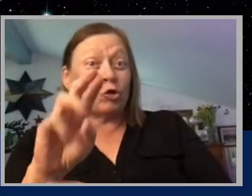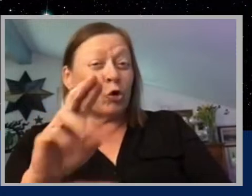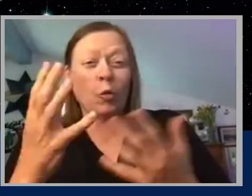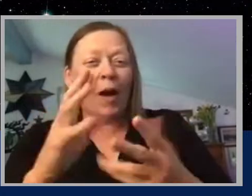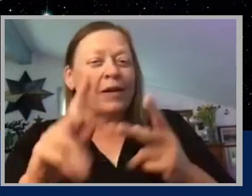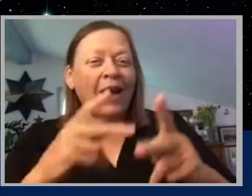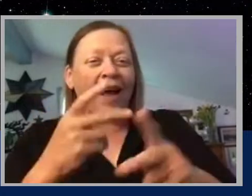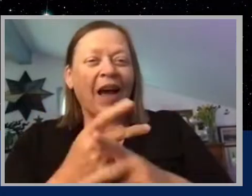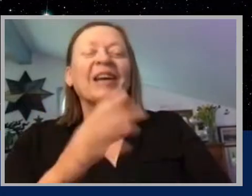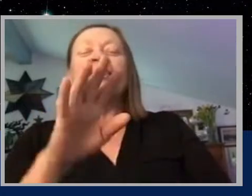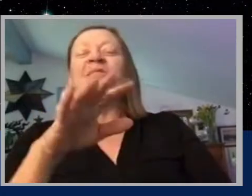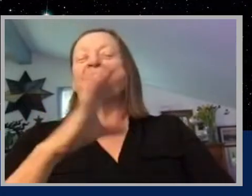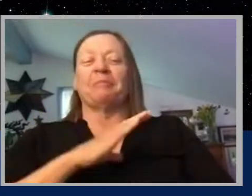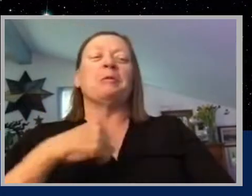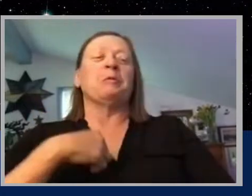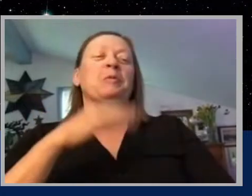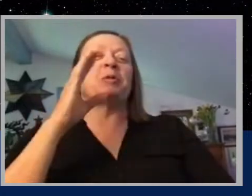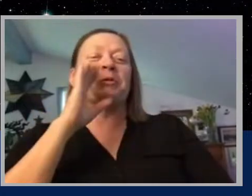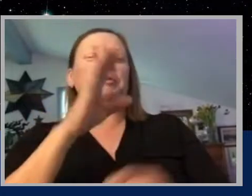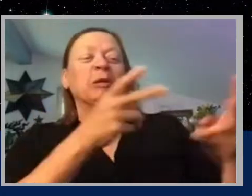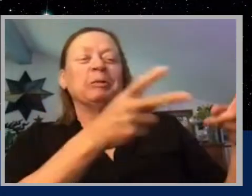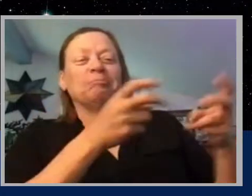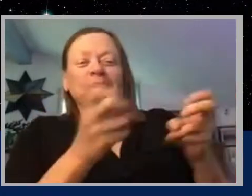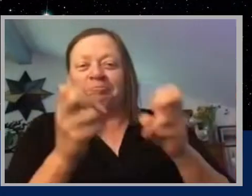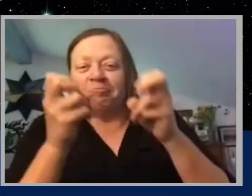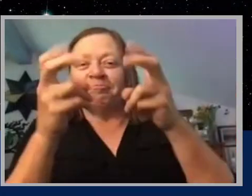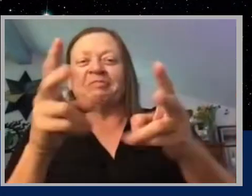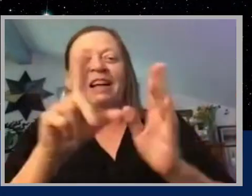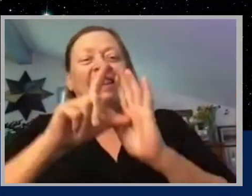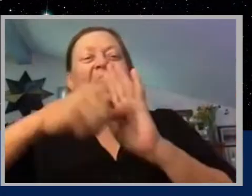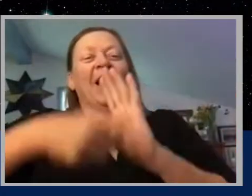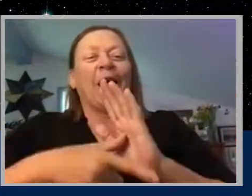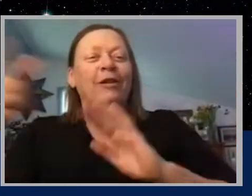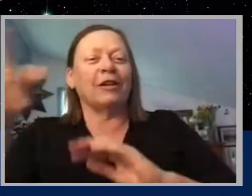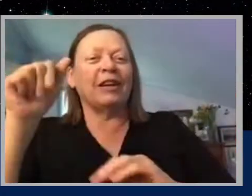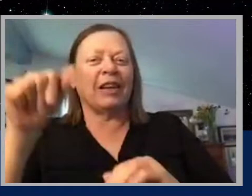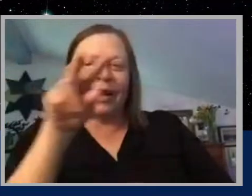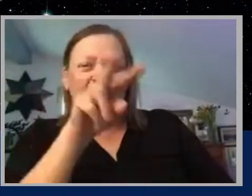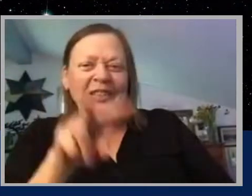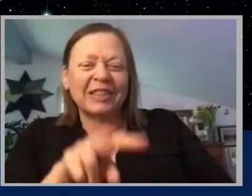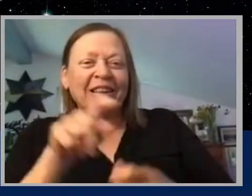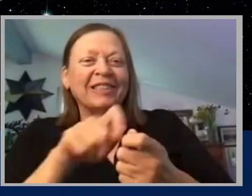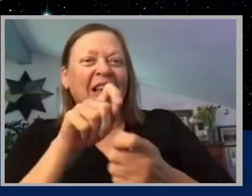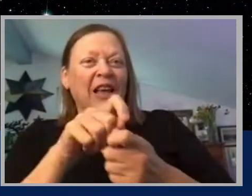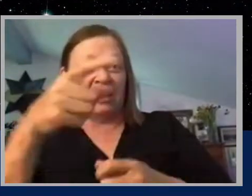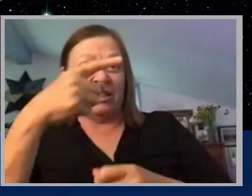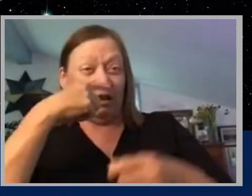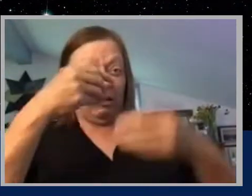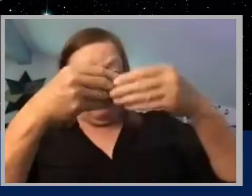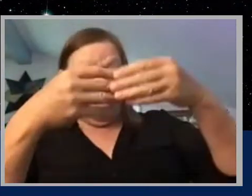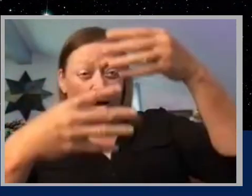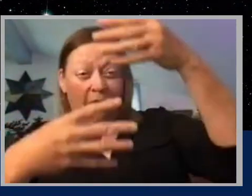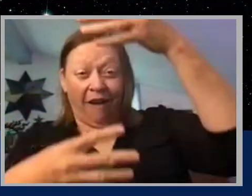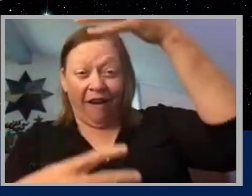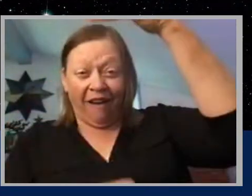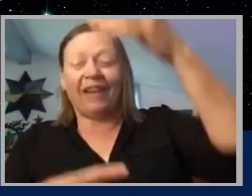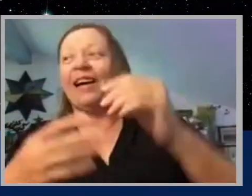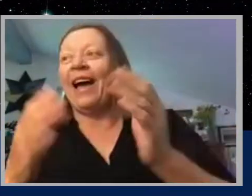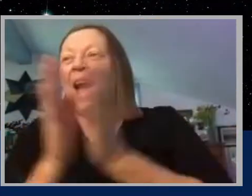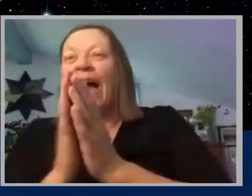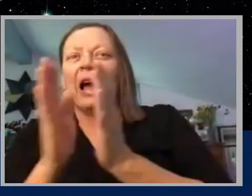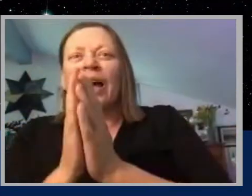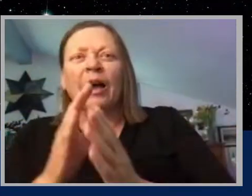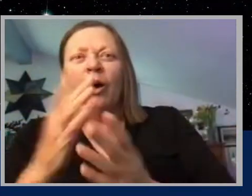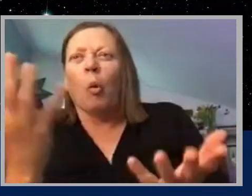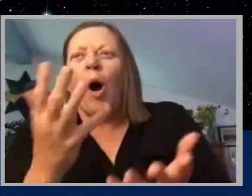can get you some info and send it to you later for sure. That would be fantastic, because I have like half of my questions are detailed specifications on the